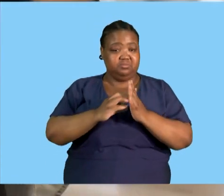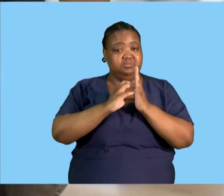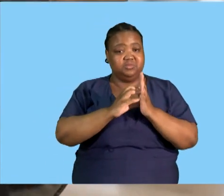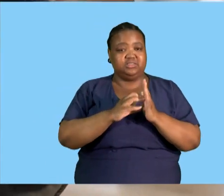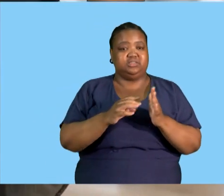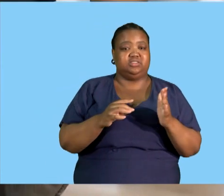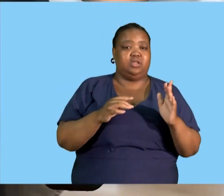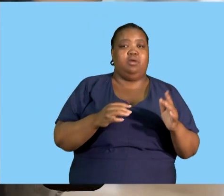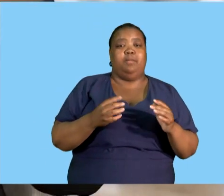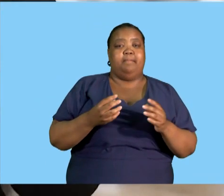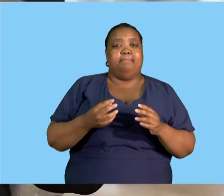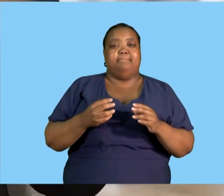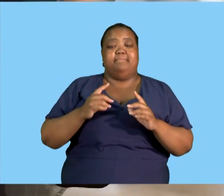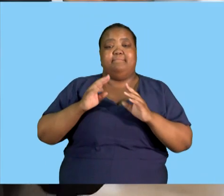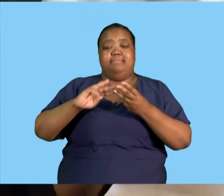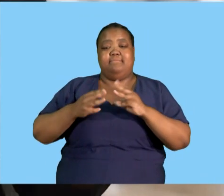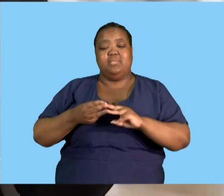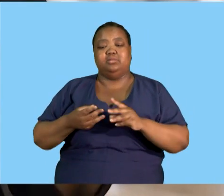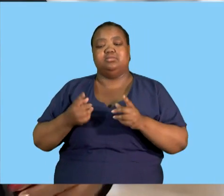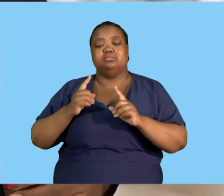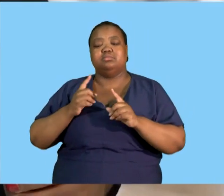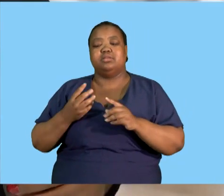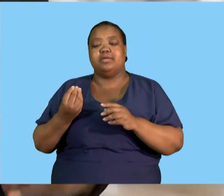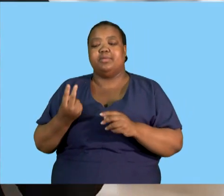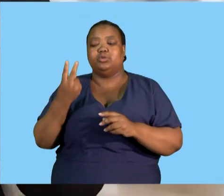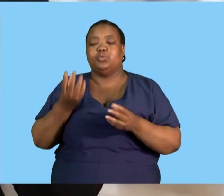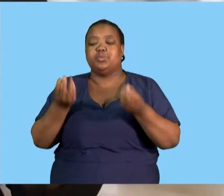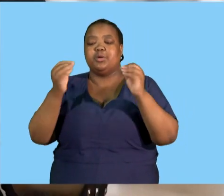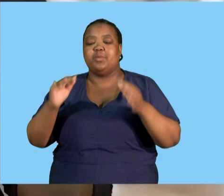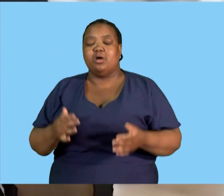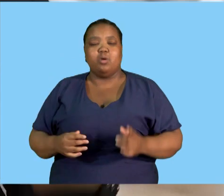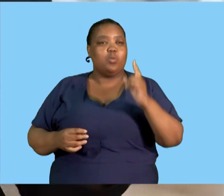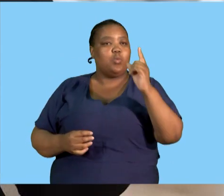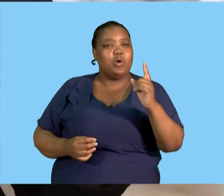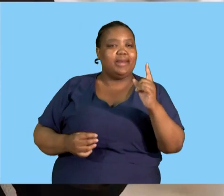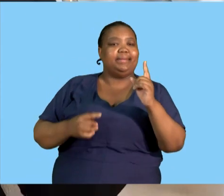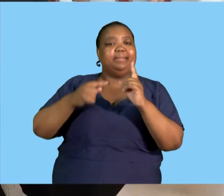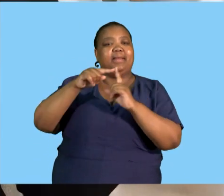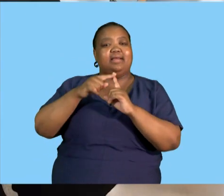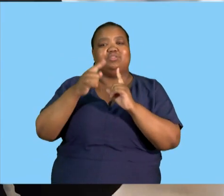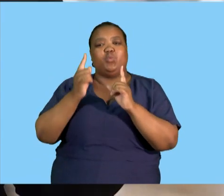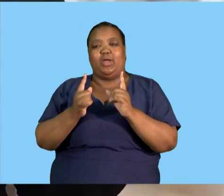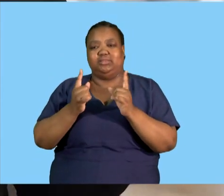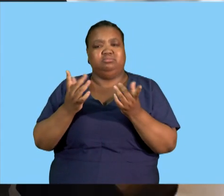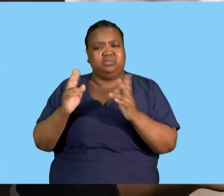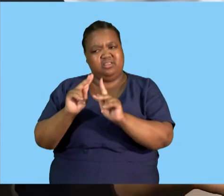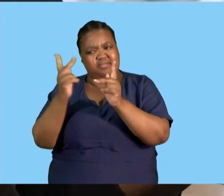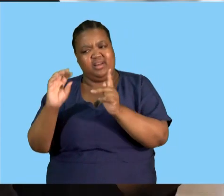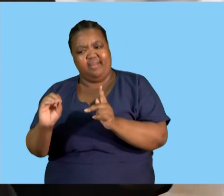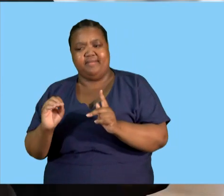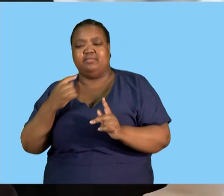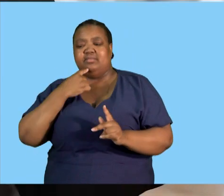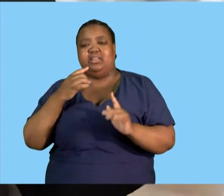answer, I have to say 1 plus 1. But a creative thinker will say, no, we can say 10 minus what? 10 minus 8, and then we